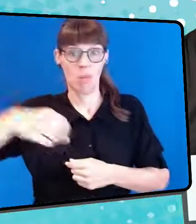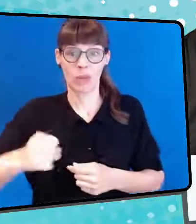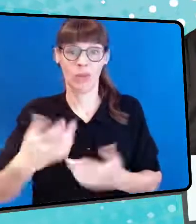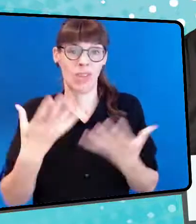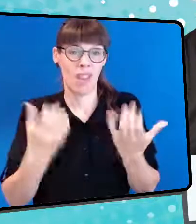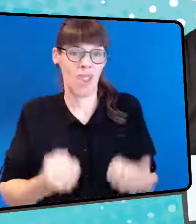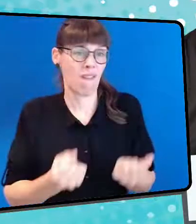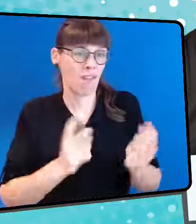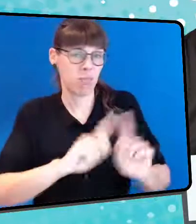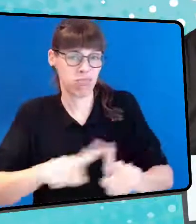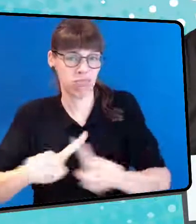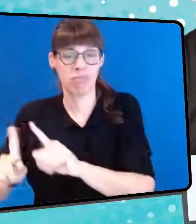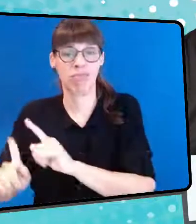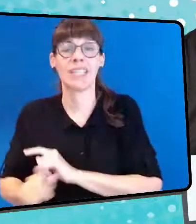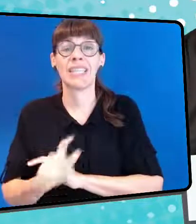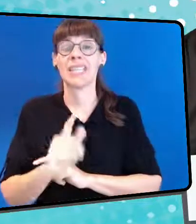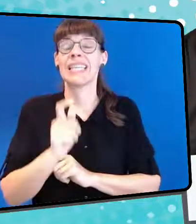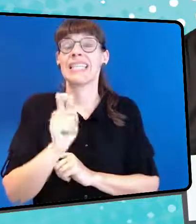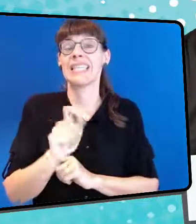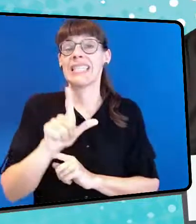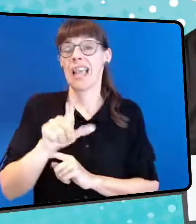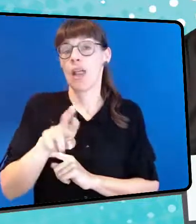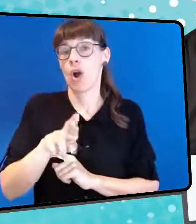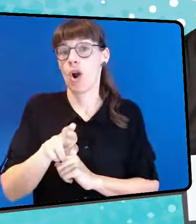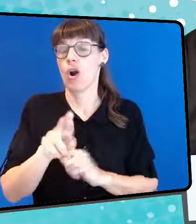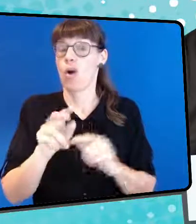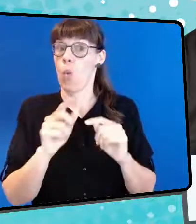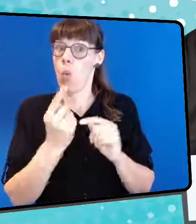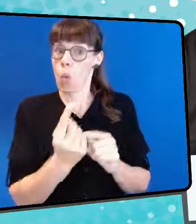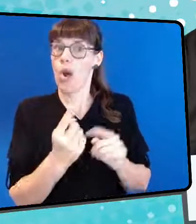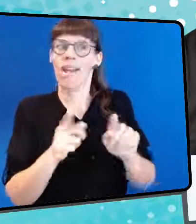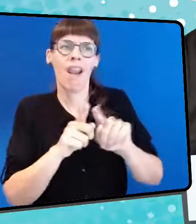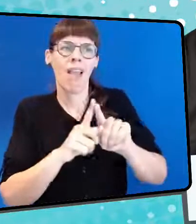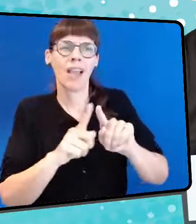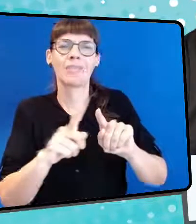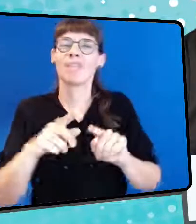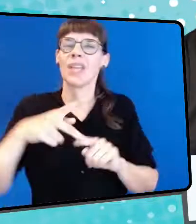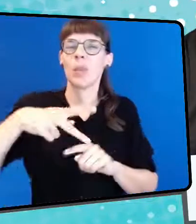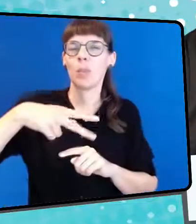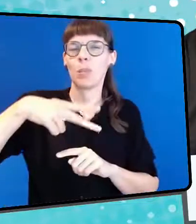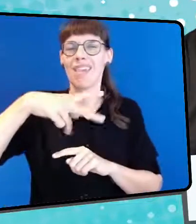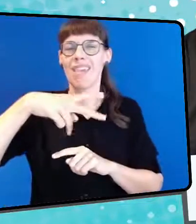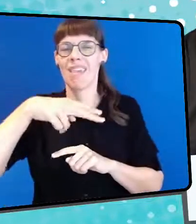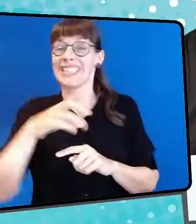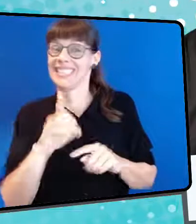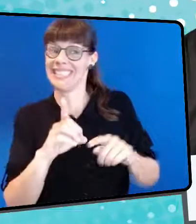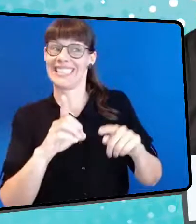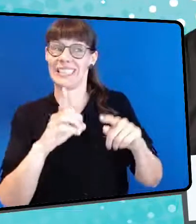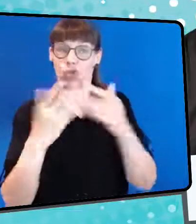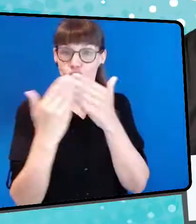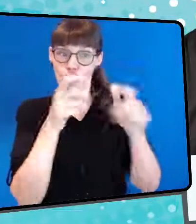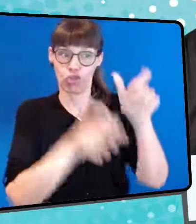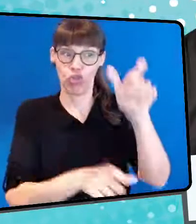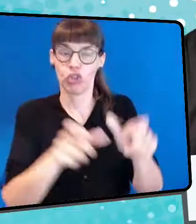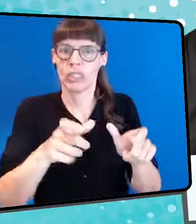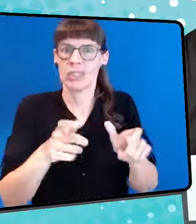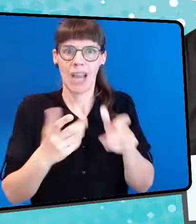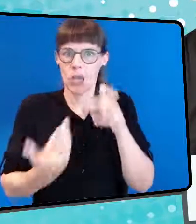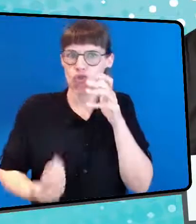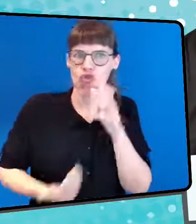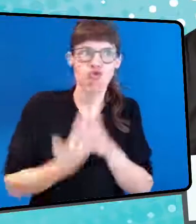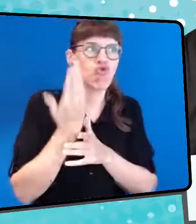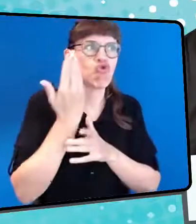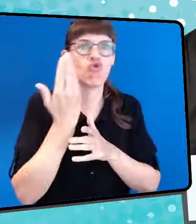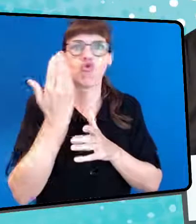We work with PhD students, interns. Really kind of fundamental new ideas, right through